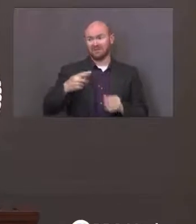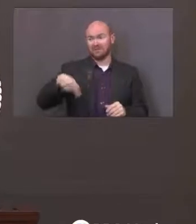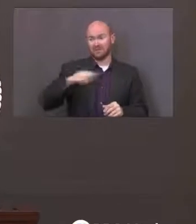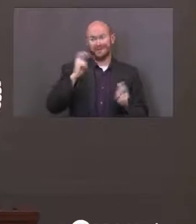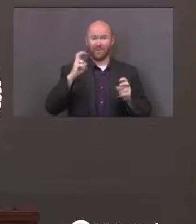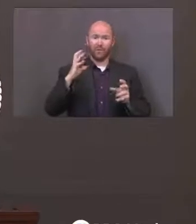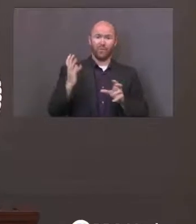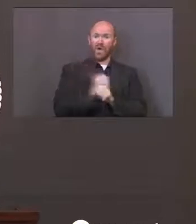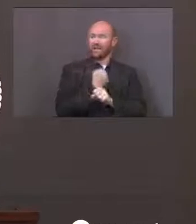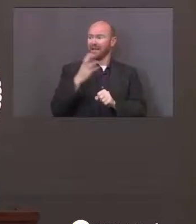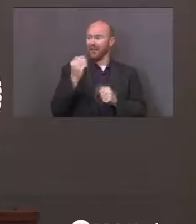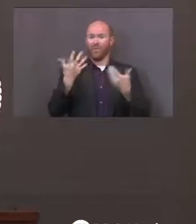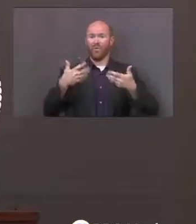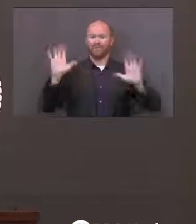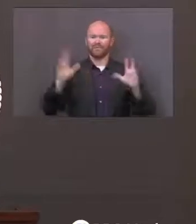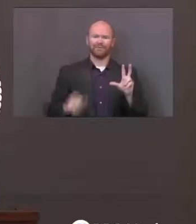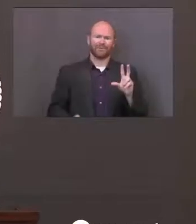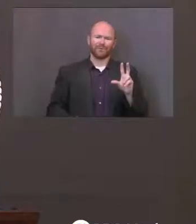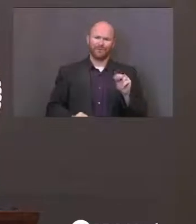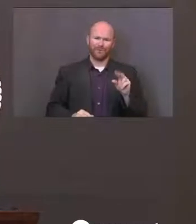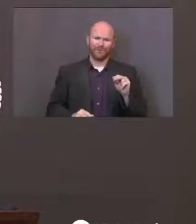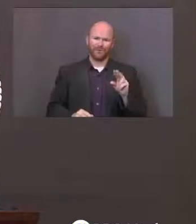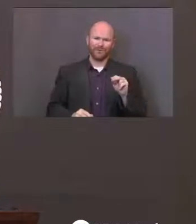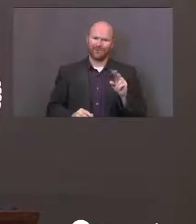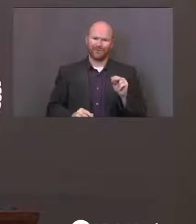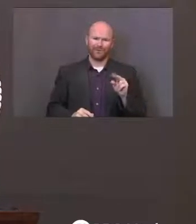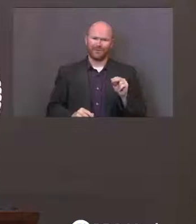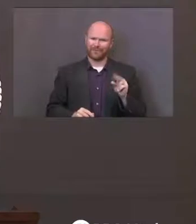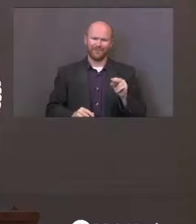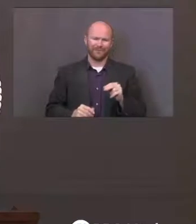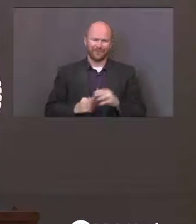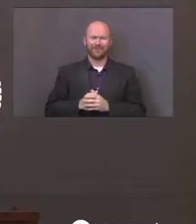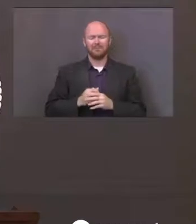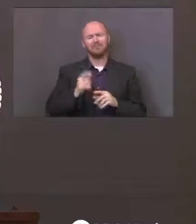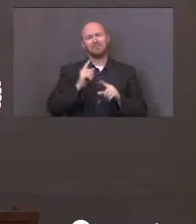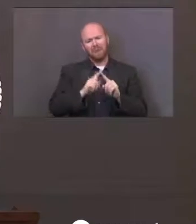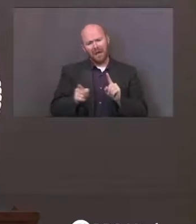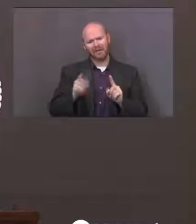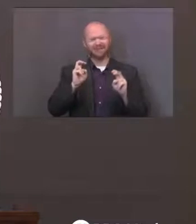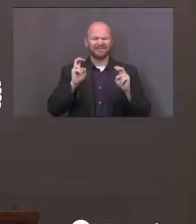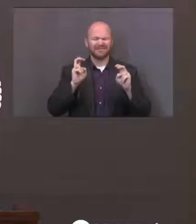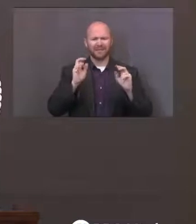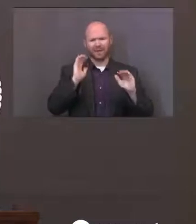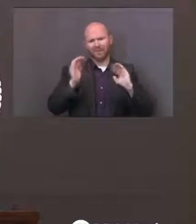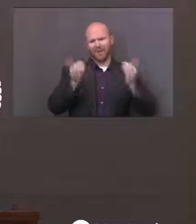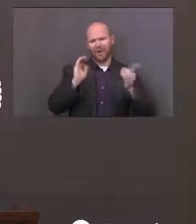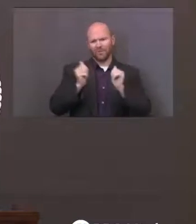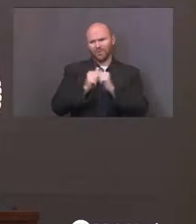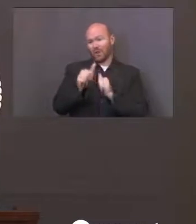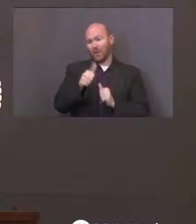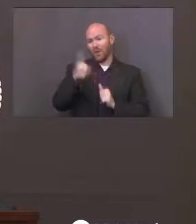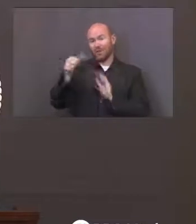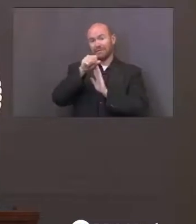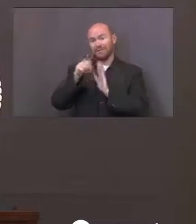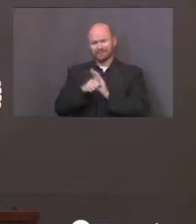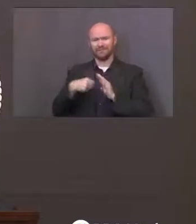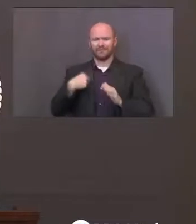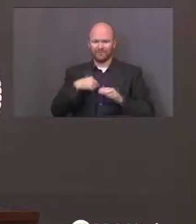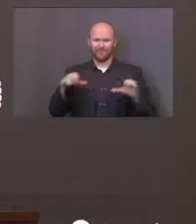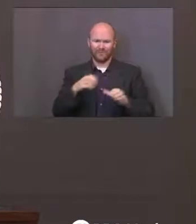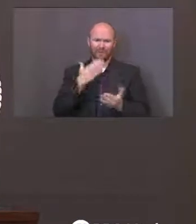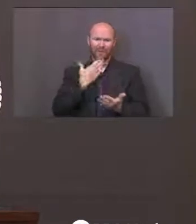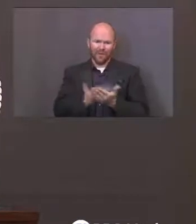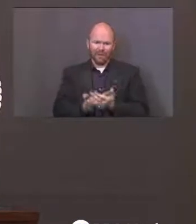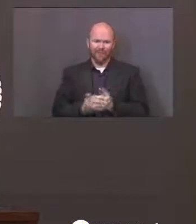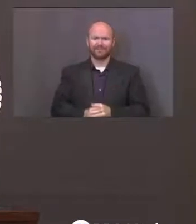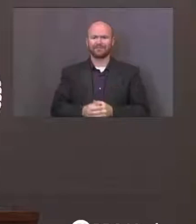victory in this war on the coronavirus, but in comparison to other states, we've done very well. Our